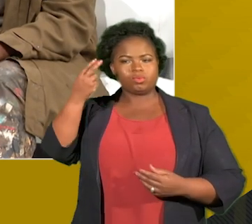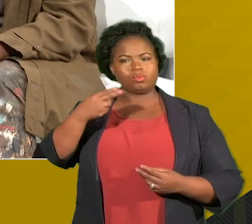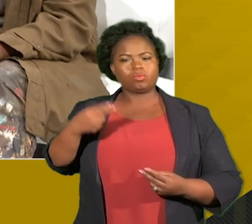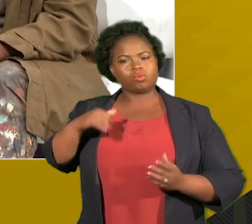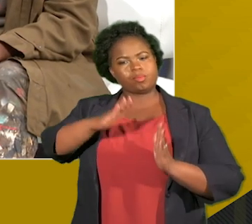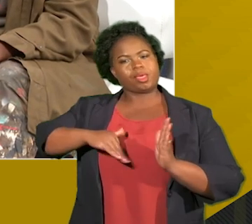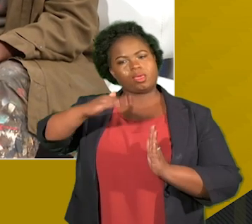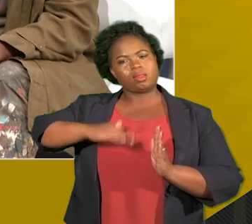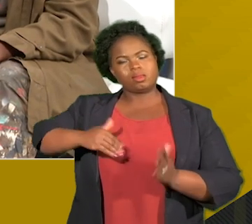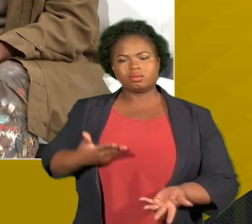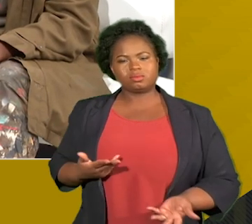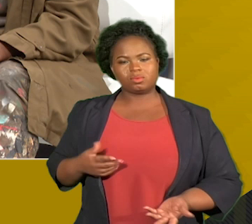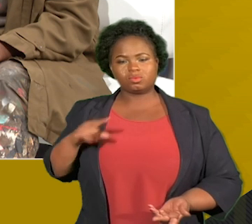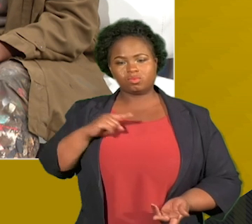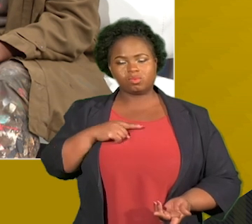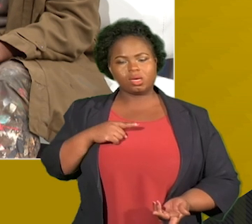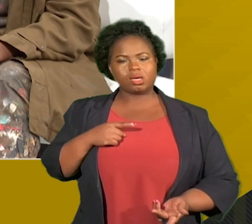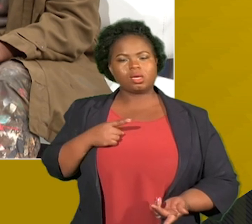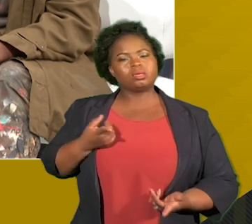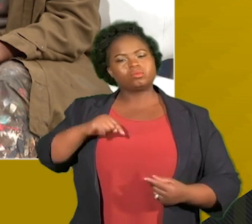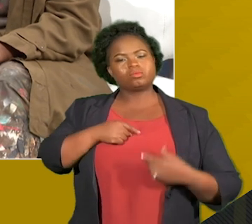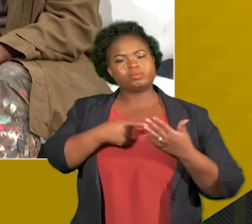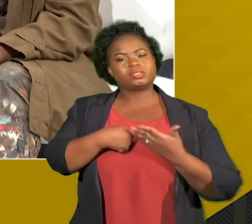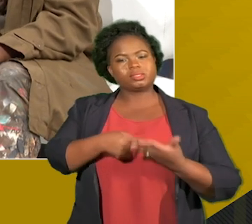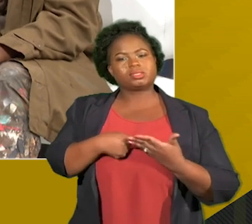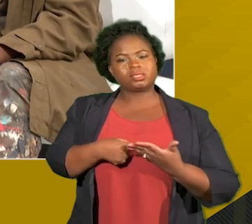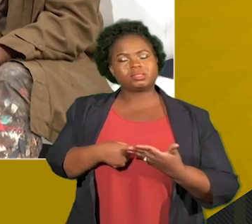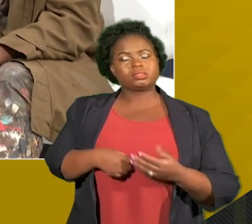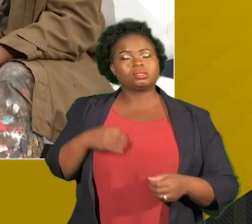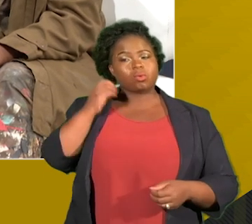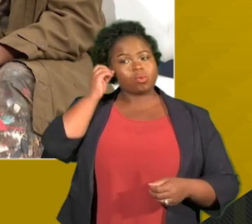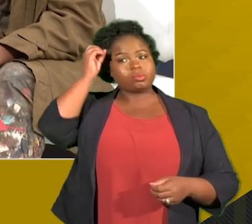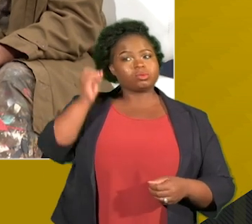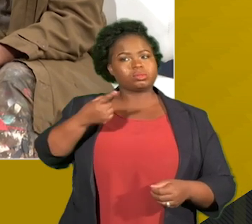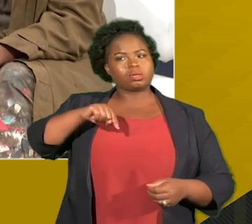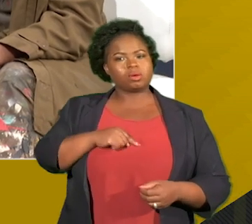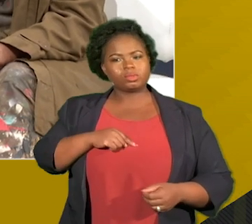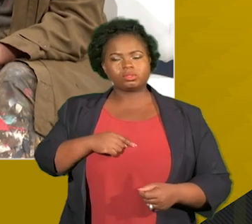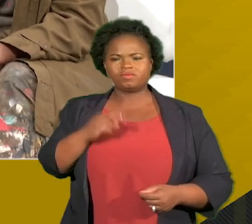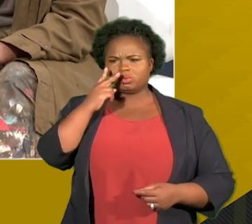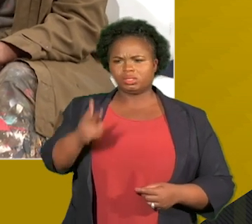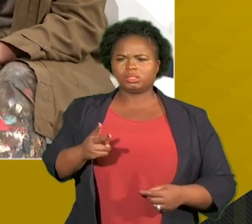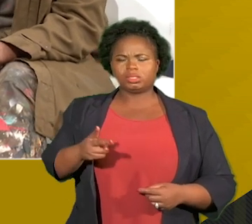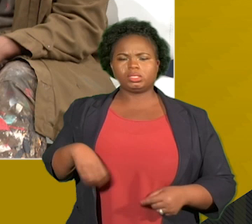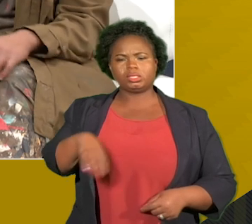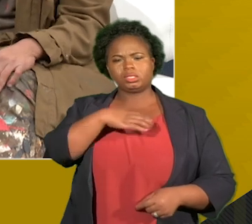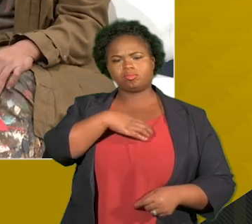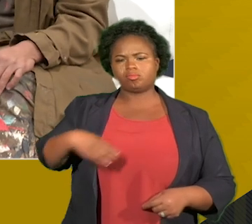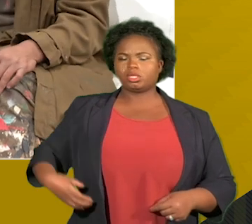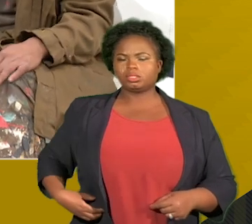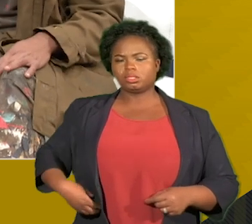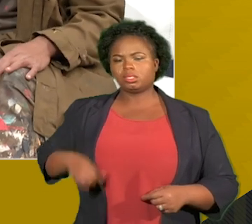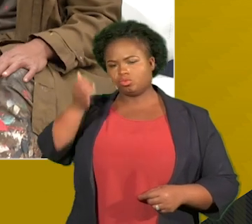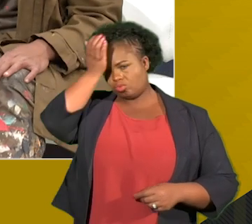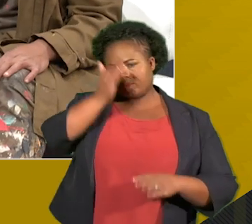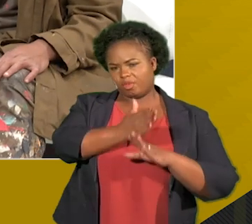mean, the purpose is for kind of a conversation about what are our opinions when we see the ex-president or